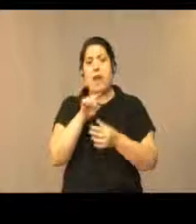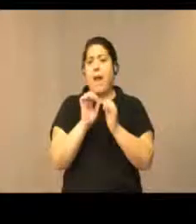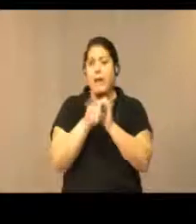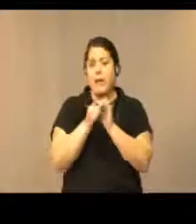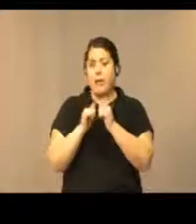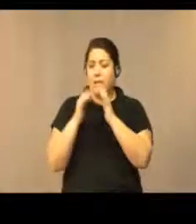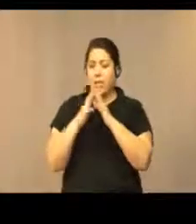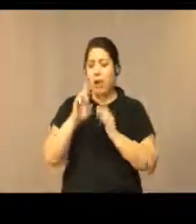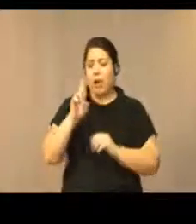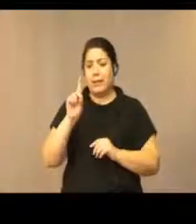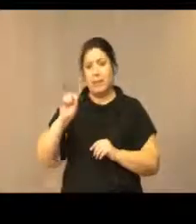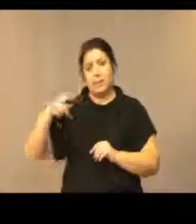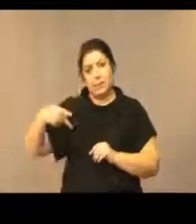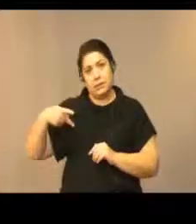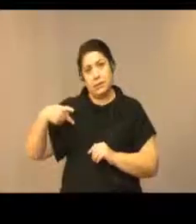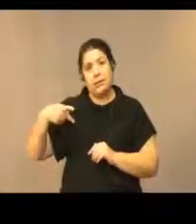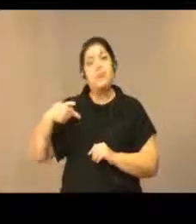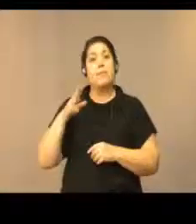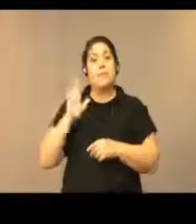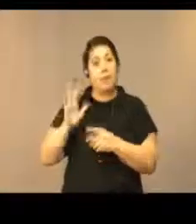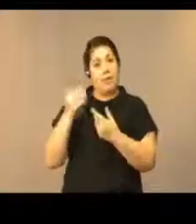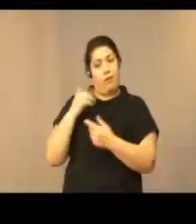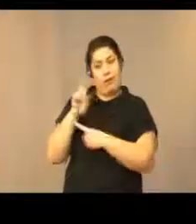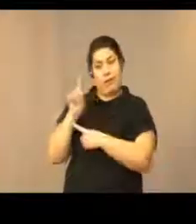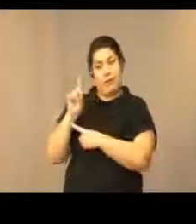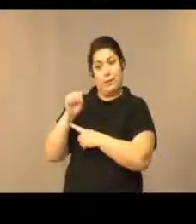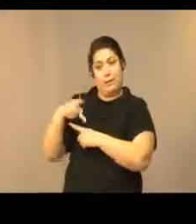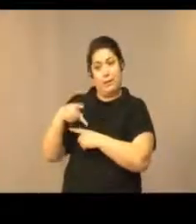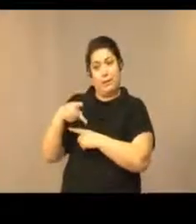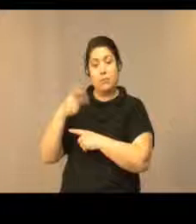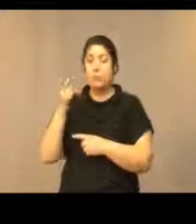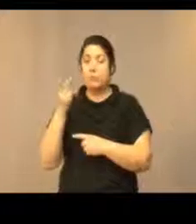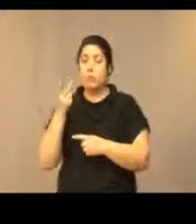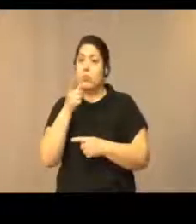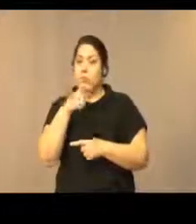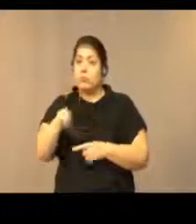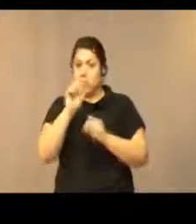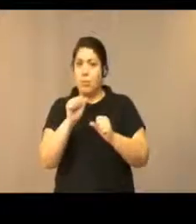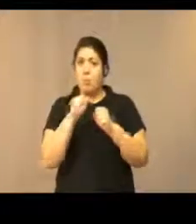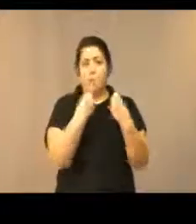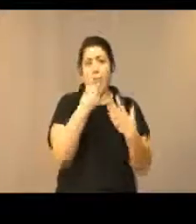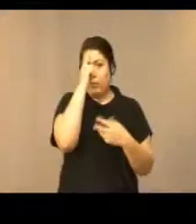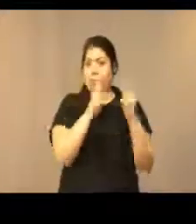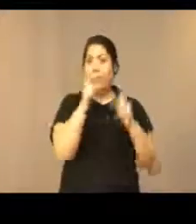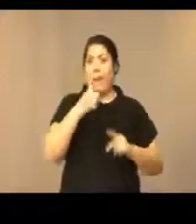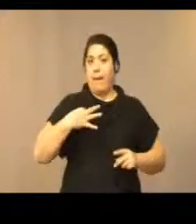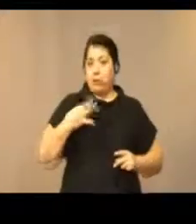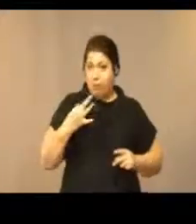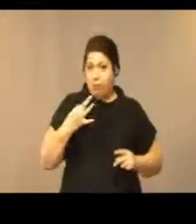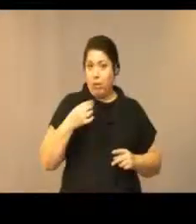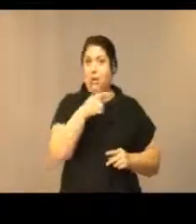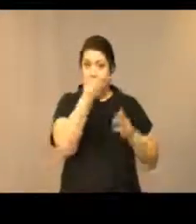services. And the RDSP navigation services are available to eligible Indigenous persons living with a